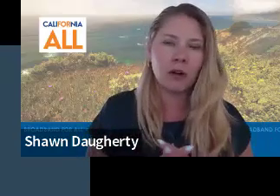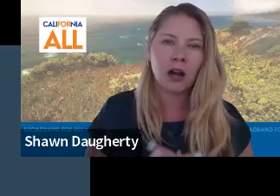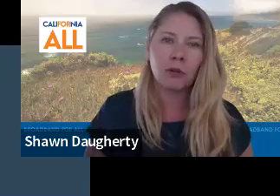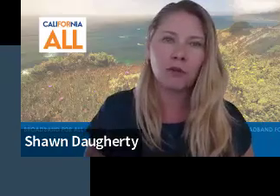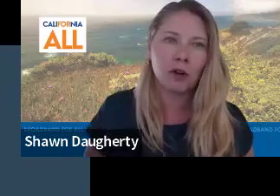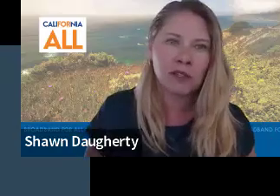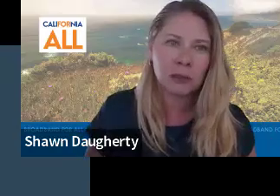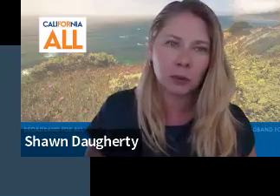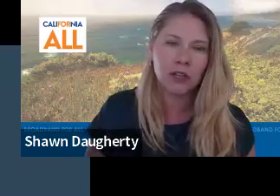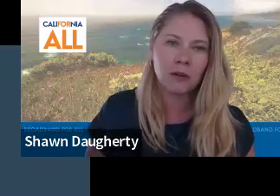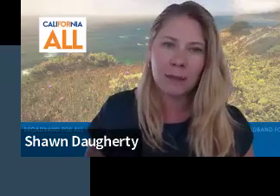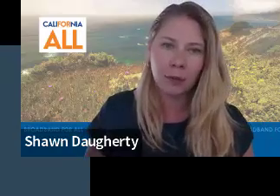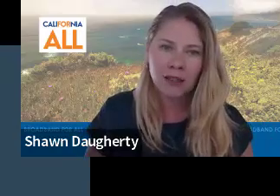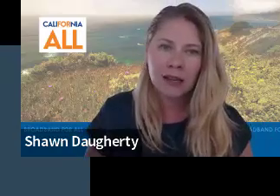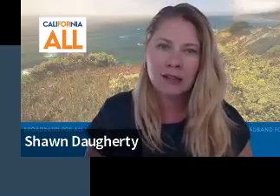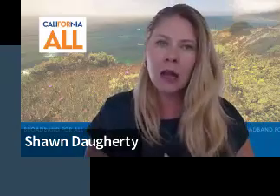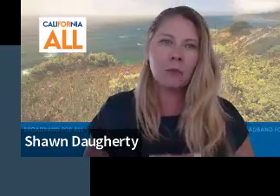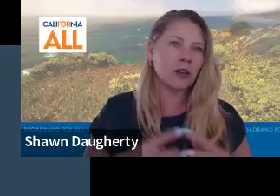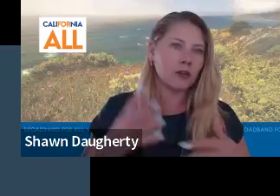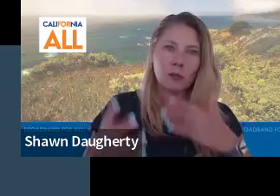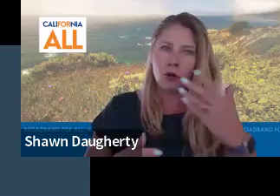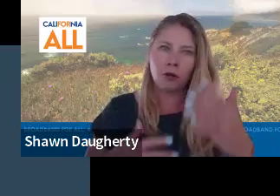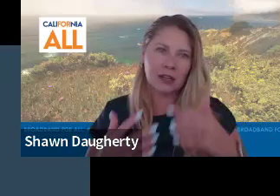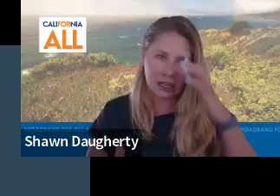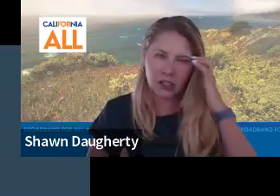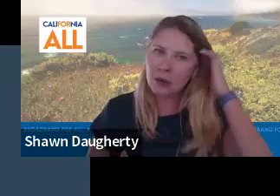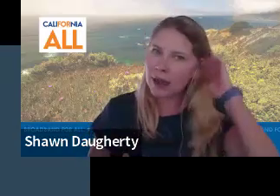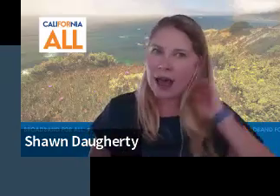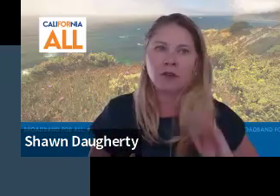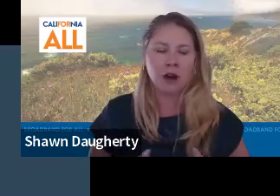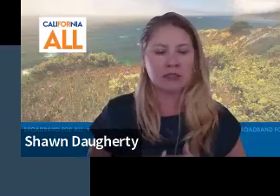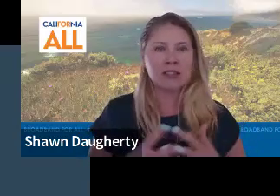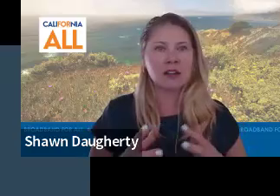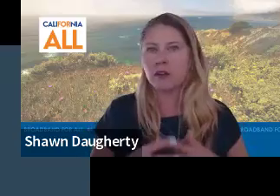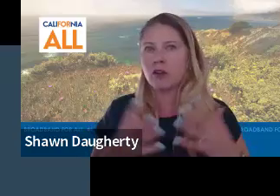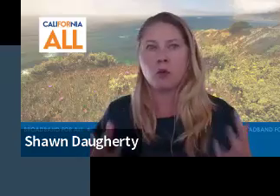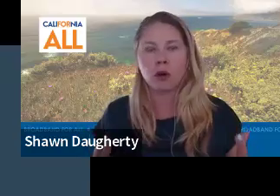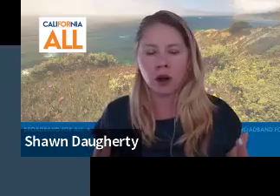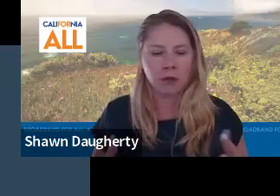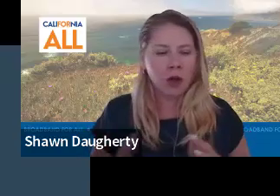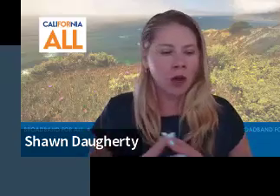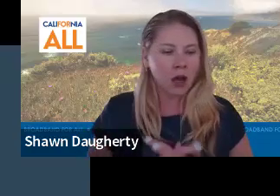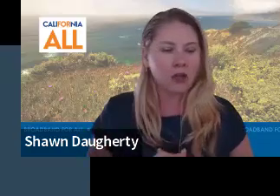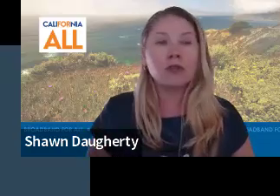give you a bulk upload form and support you in that process. But the more organizations that we have listed on there, the